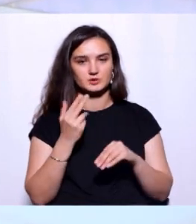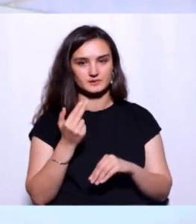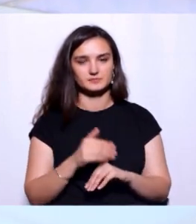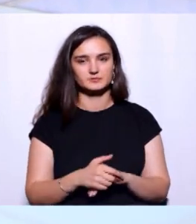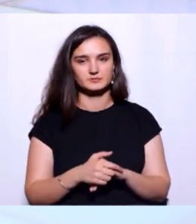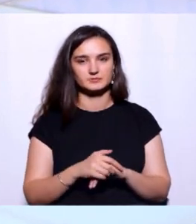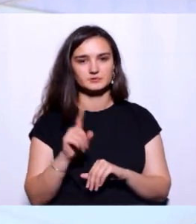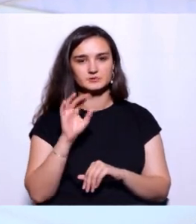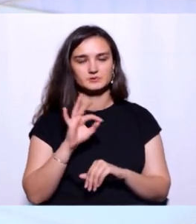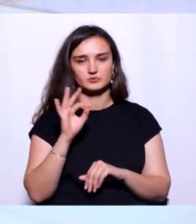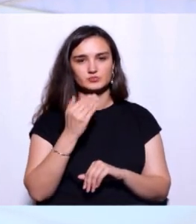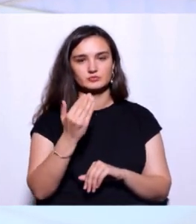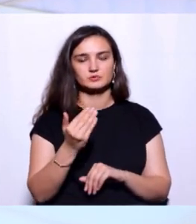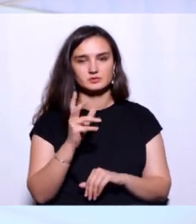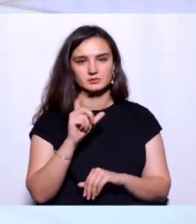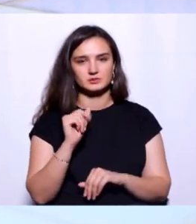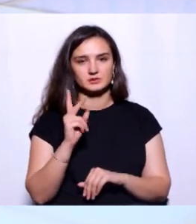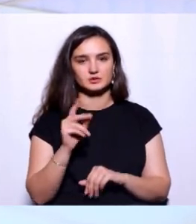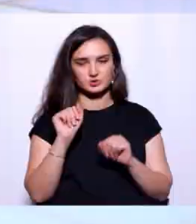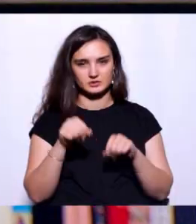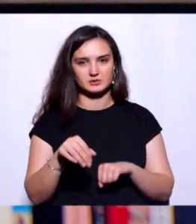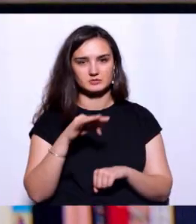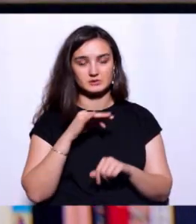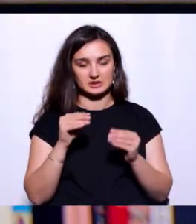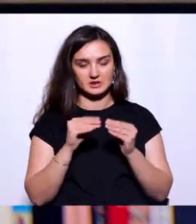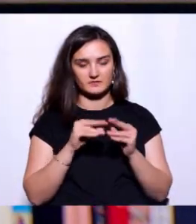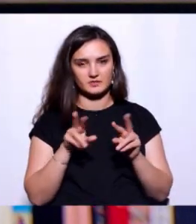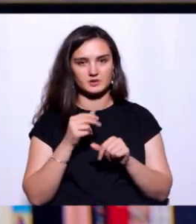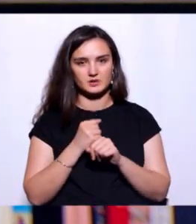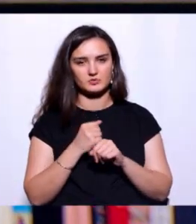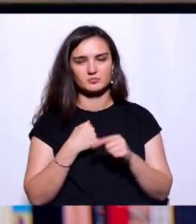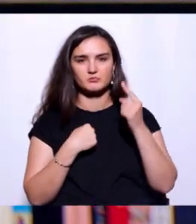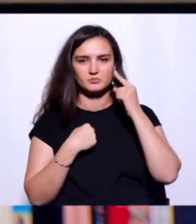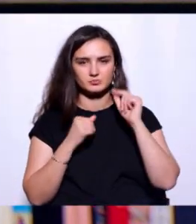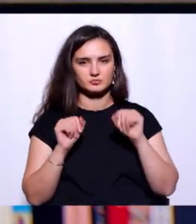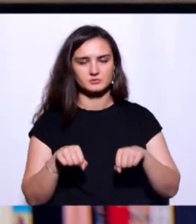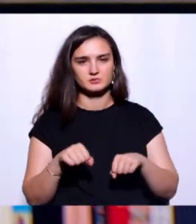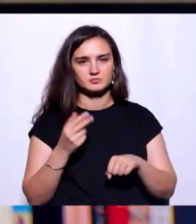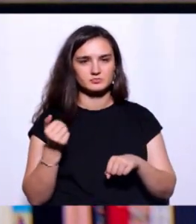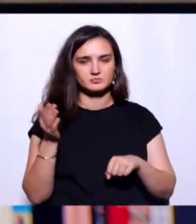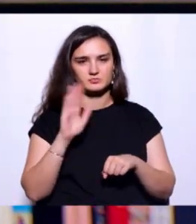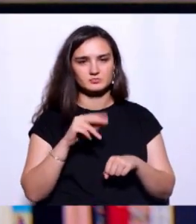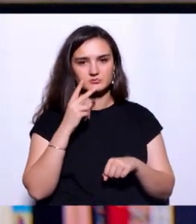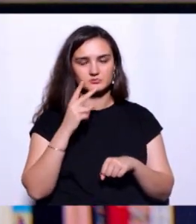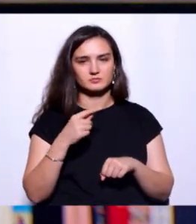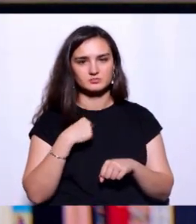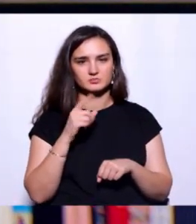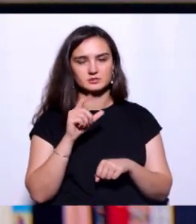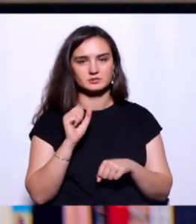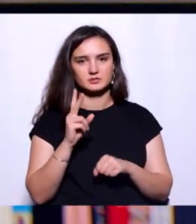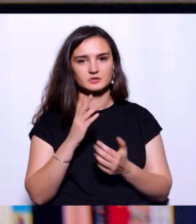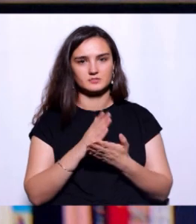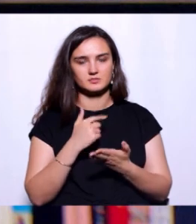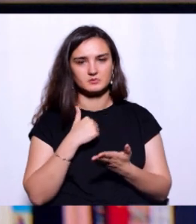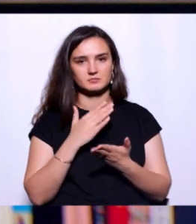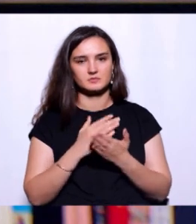Yes, and what about you, Zach? For sure. Can you do the same? I think I can. Okay, let's see. I am Zach, and